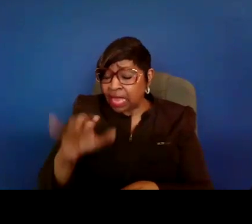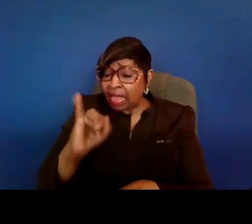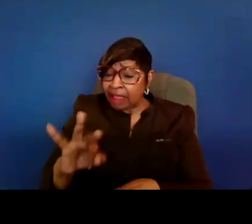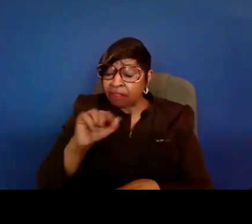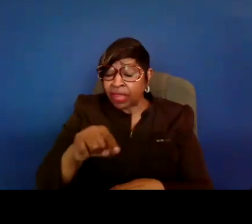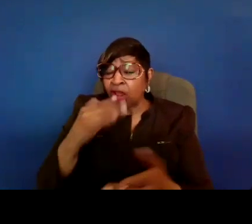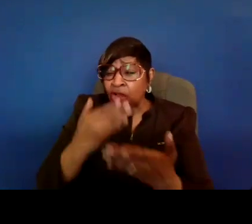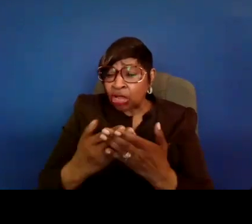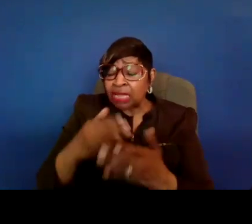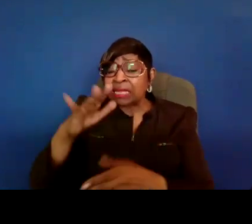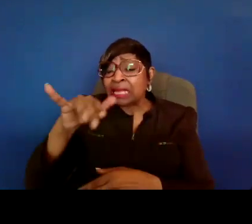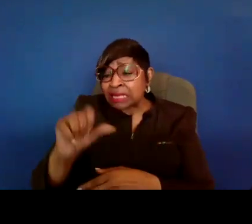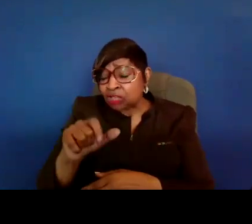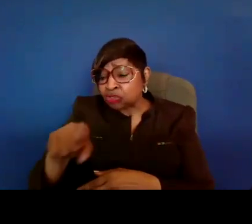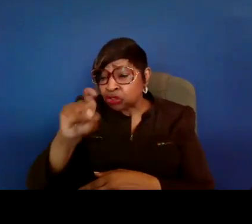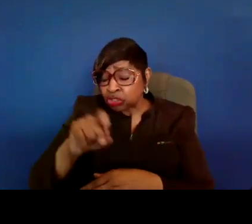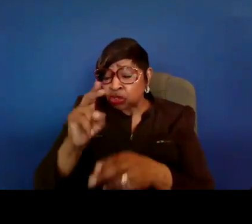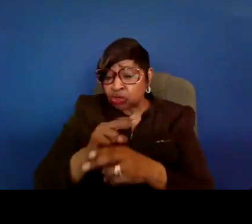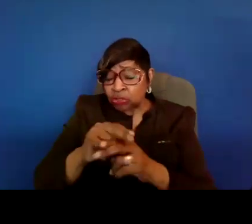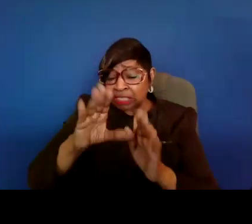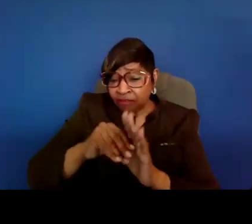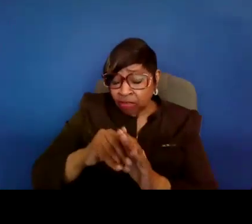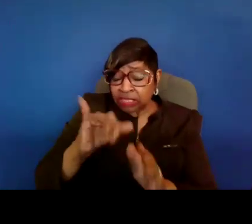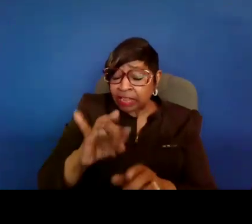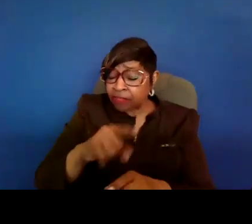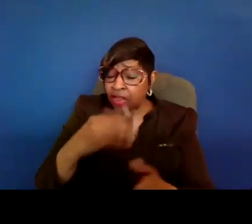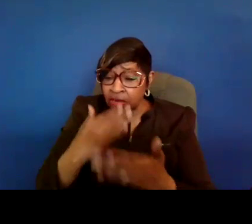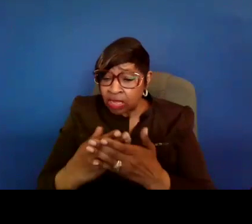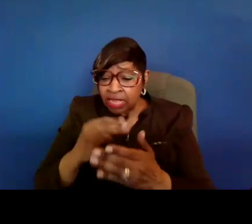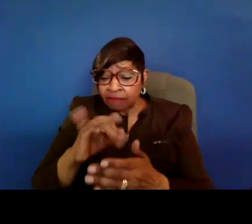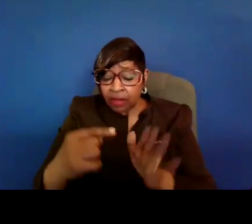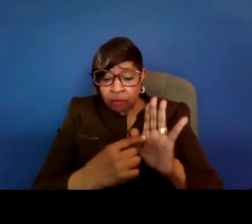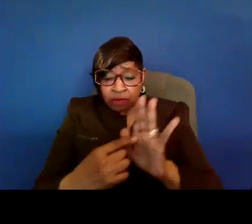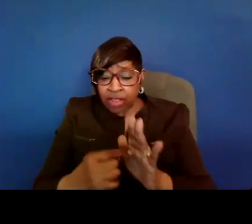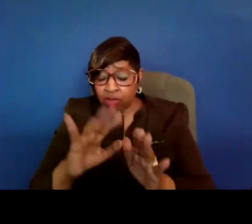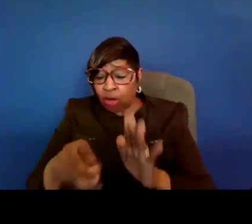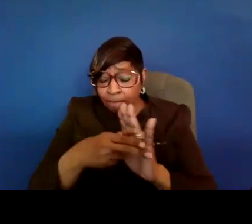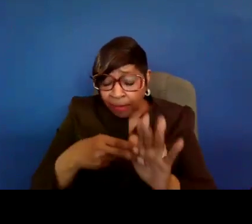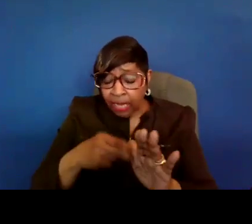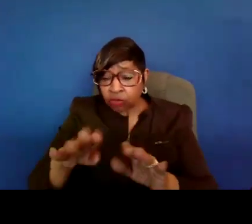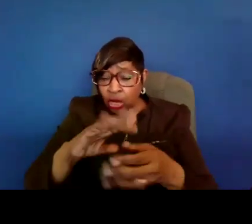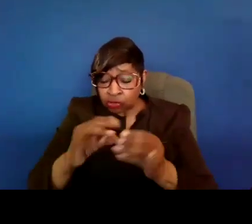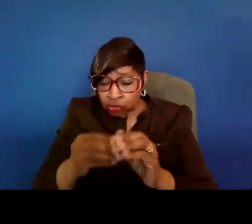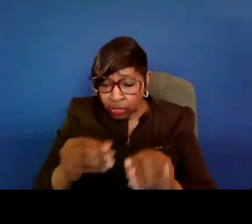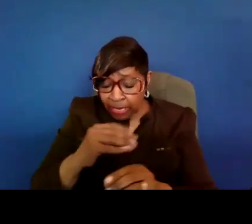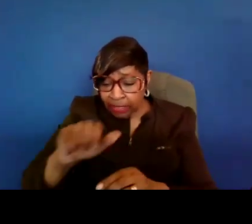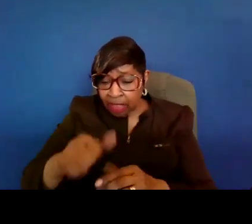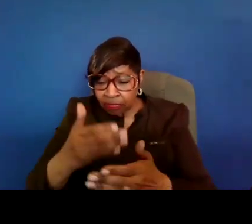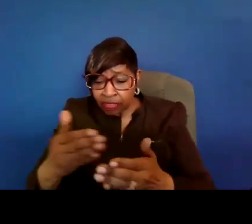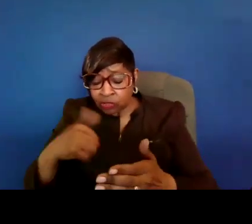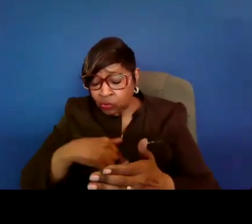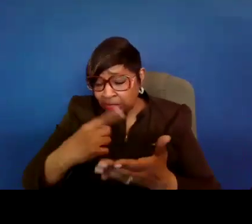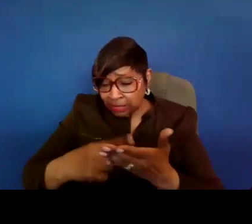good, yes, you should use reels if they're good, if they reflect your brand and your story and everything else that we talked about, because